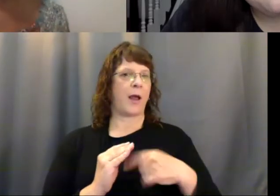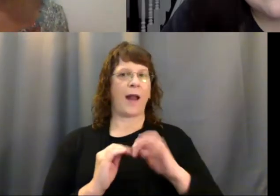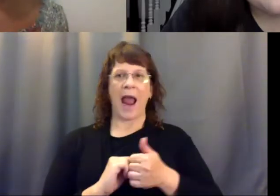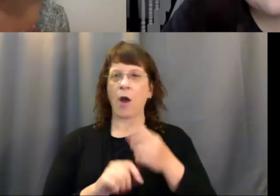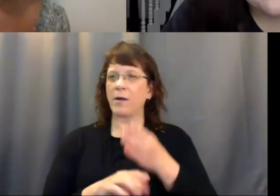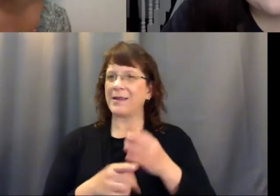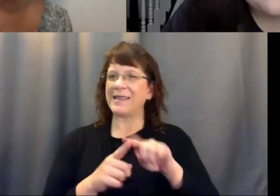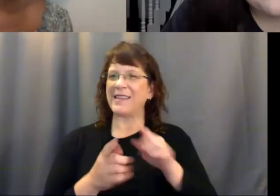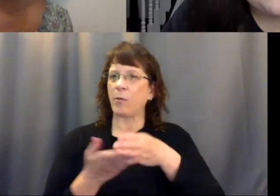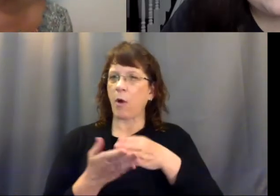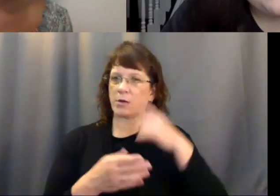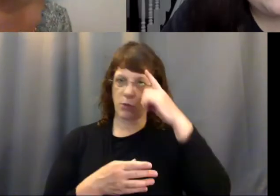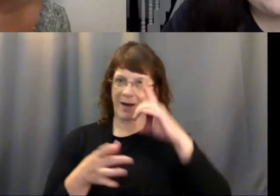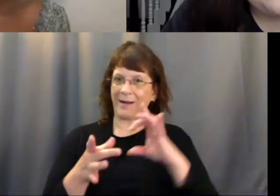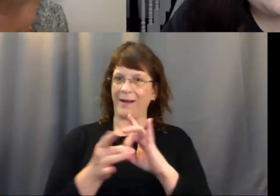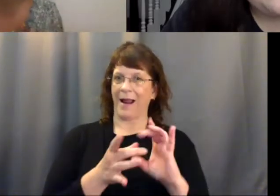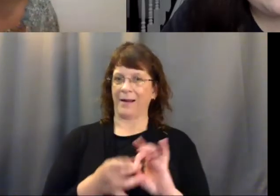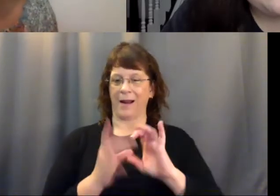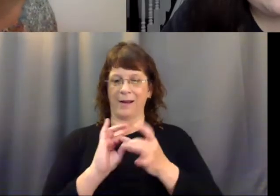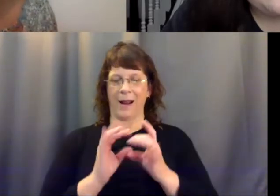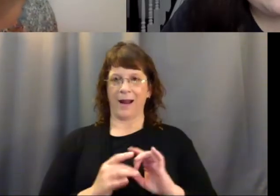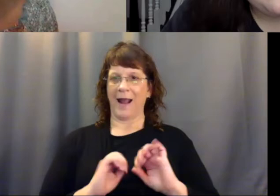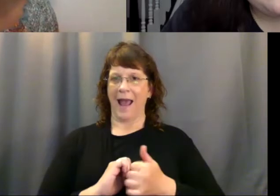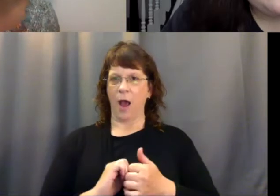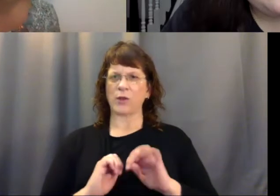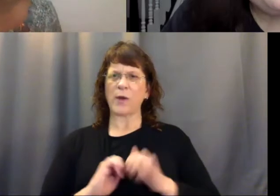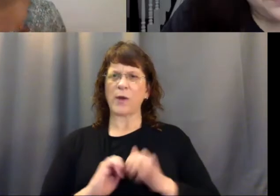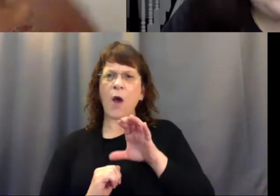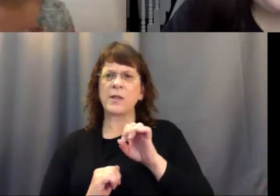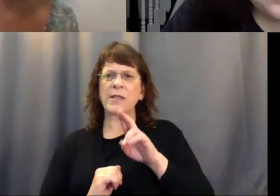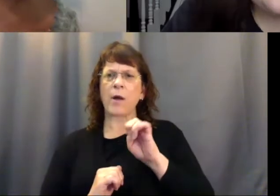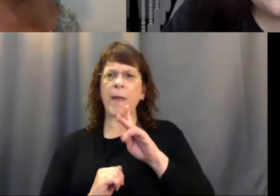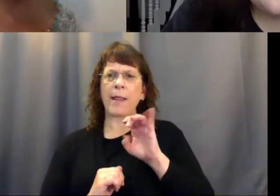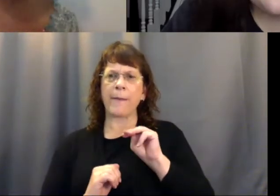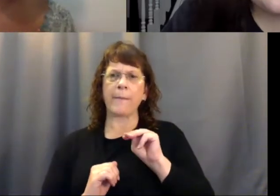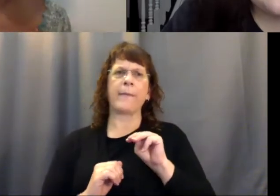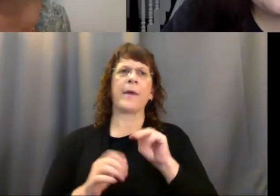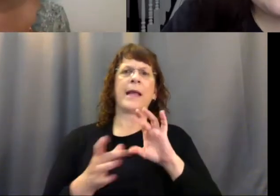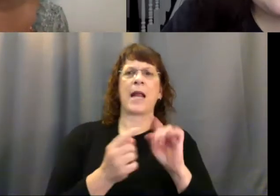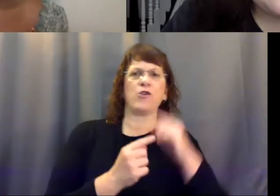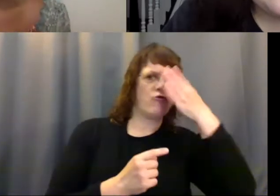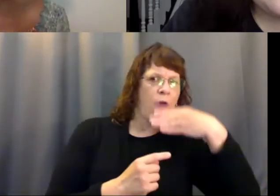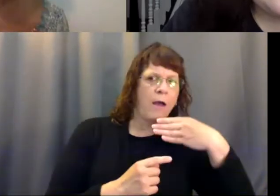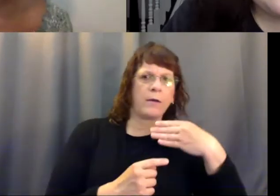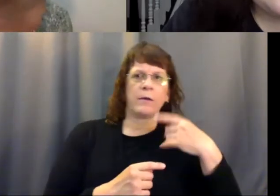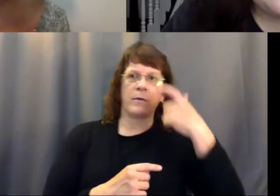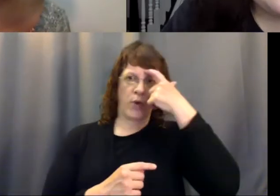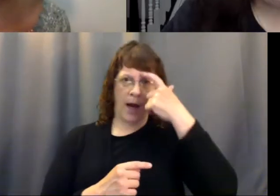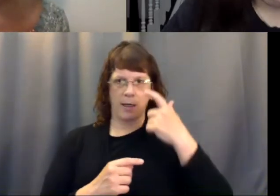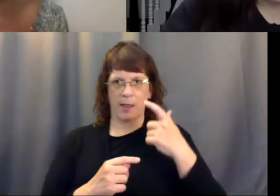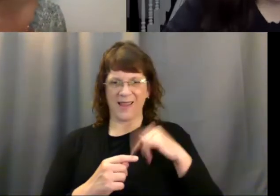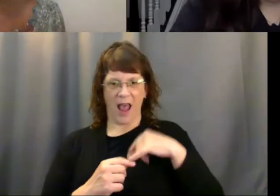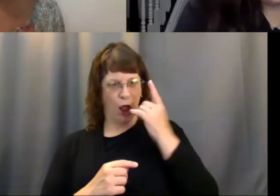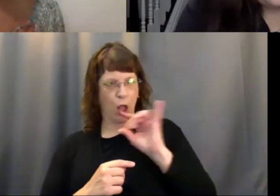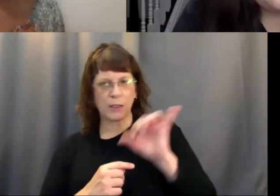connected. So how the cerebellum is connected to the front of the brain, for example. What do those tracks really look like?